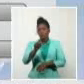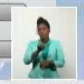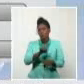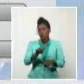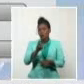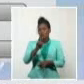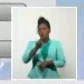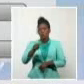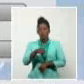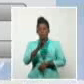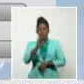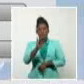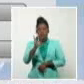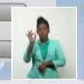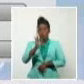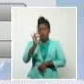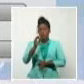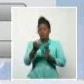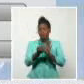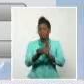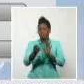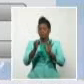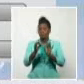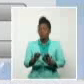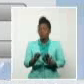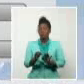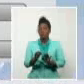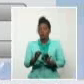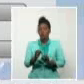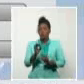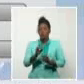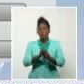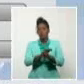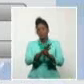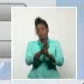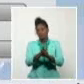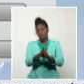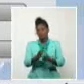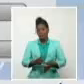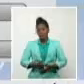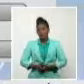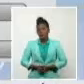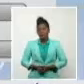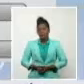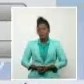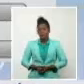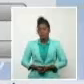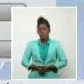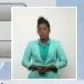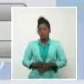our country, the cumulative total of cases studied stands at